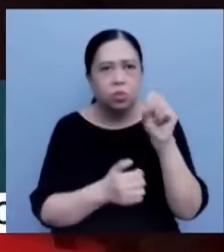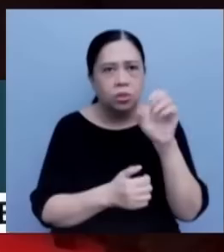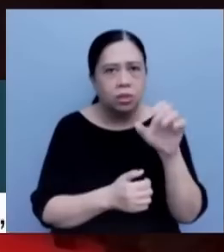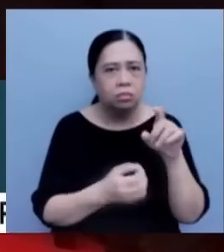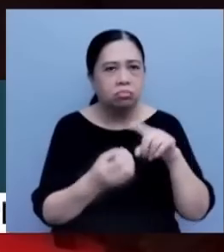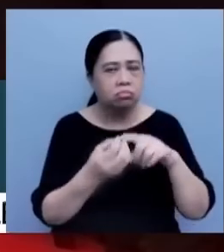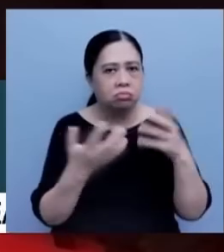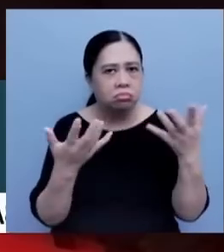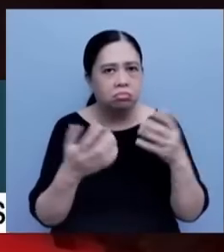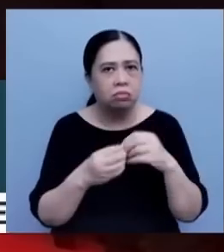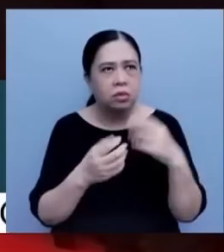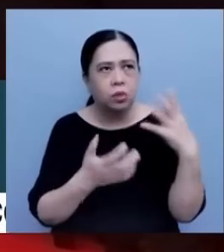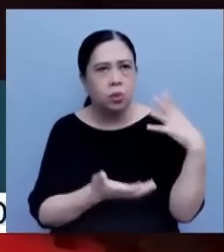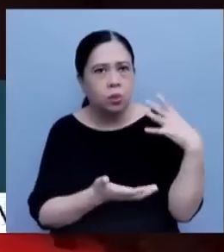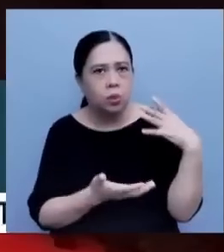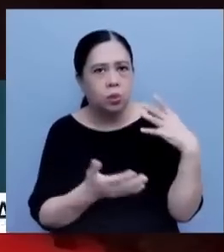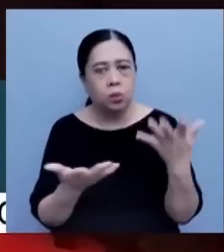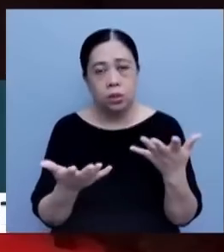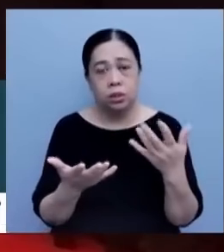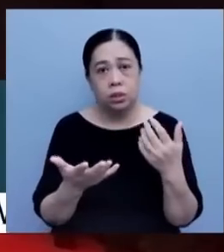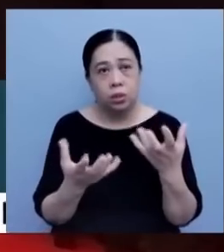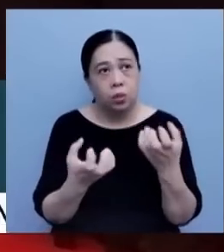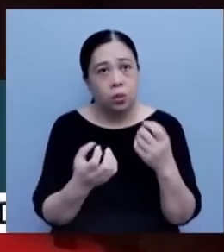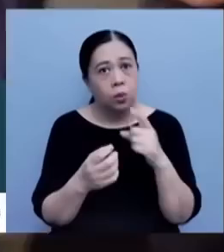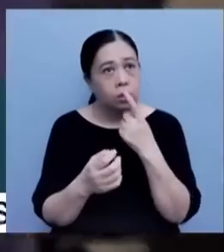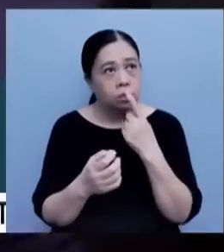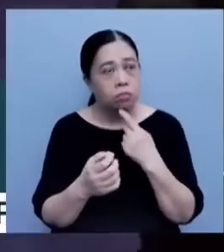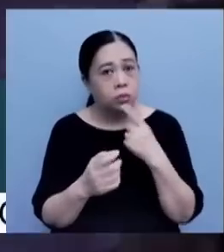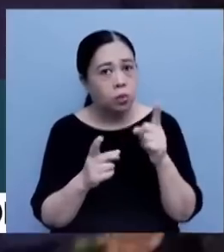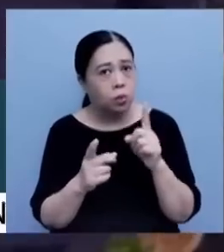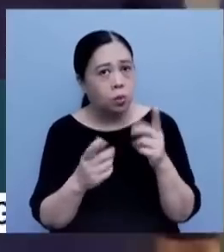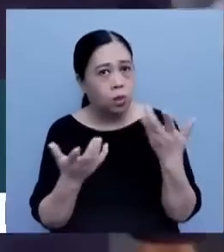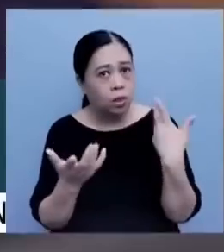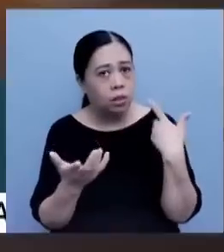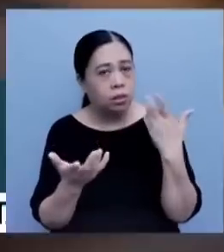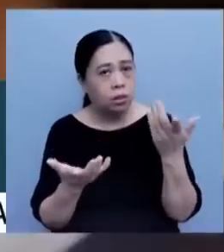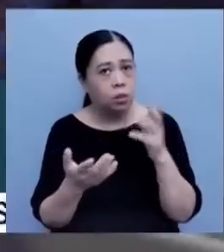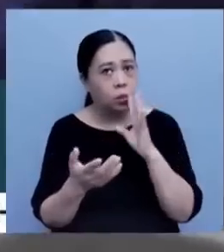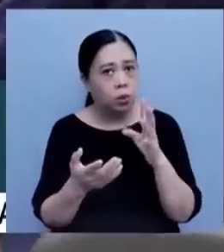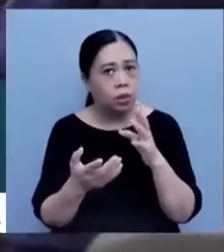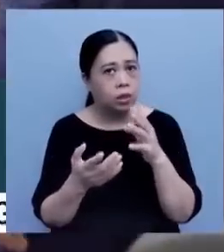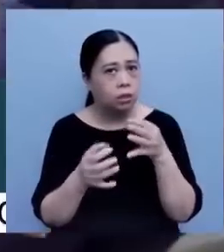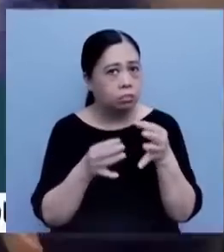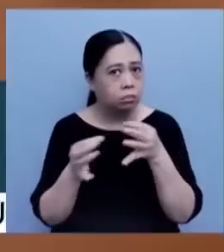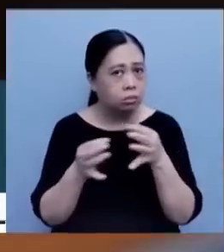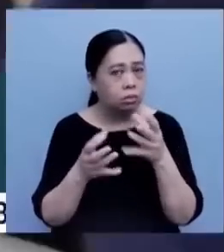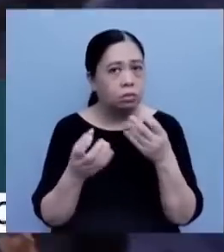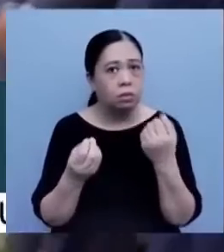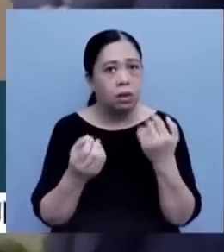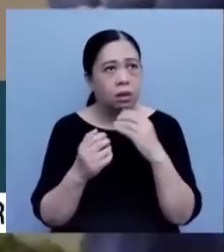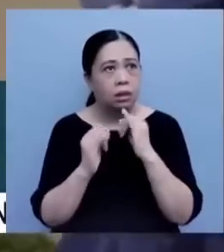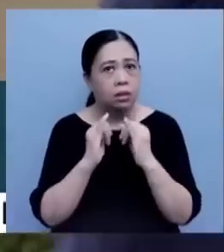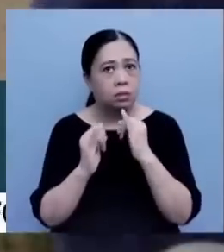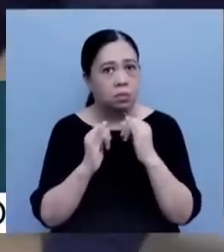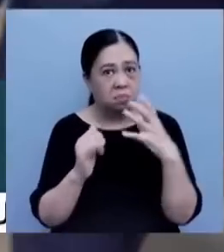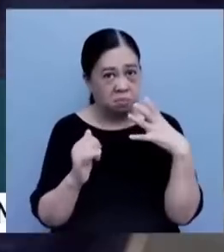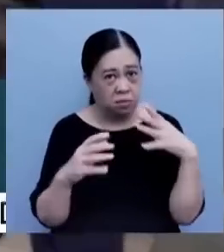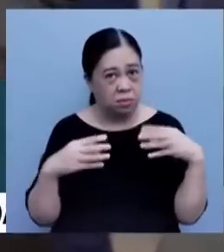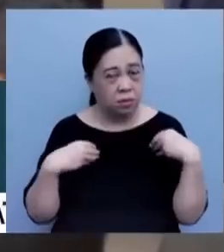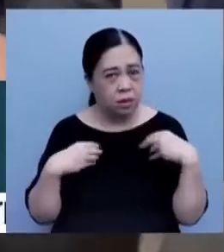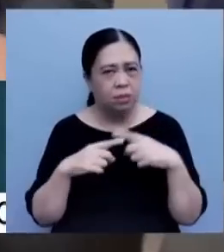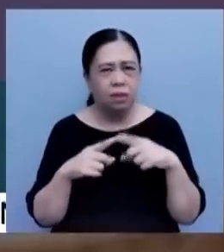here. We are still on a wait-and-see mode on whether or not we will be granted an interview later in the day. The president has a